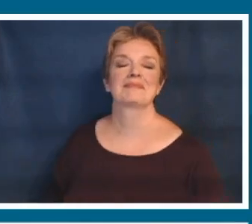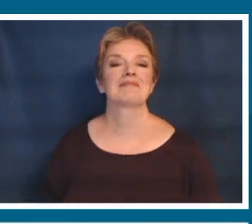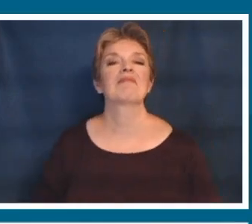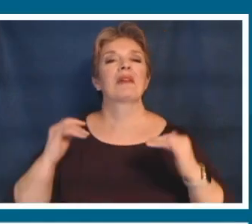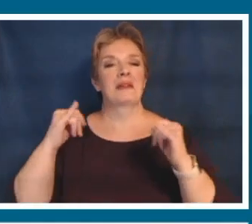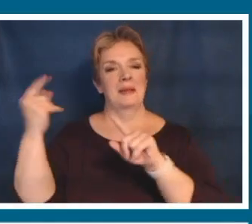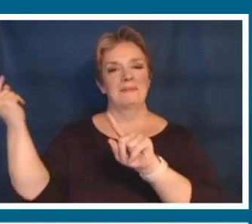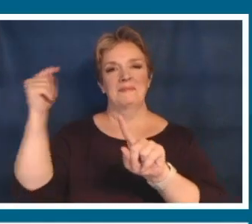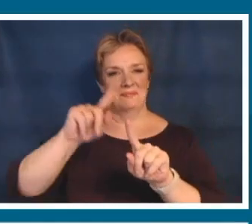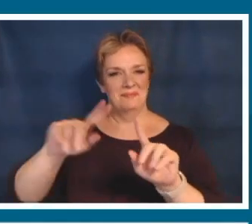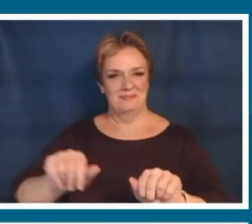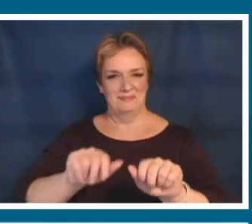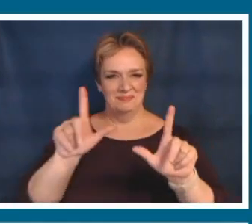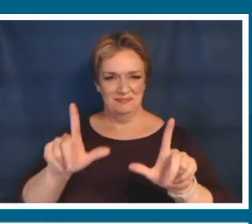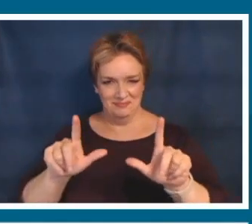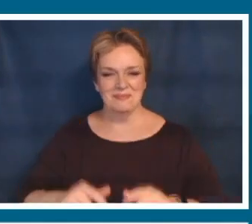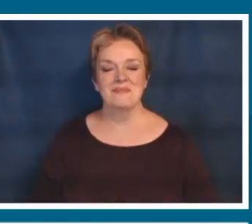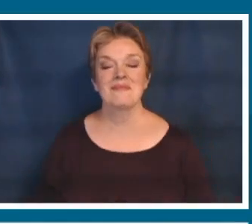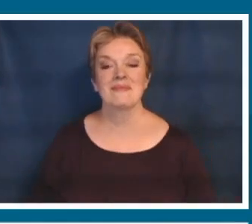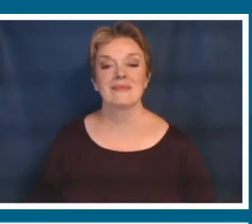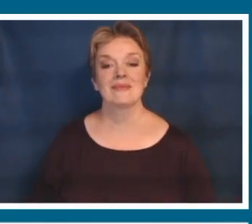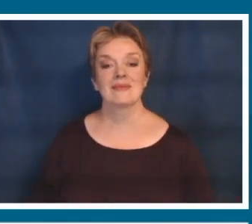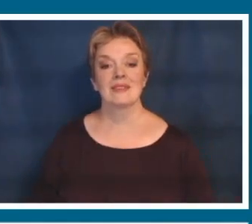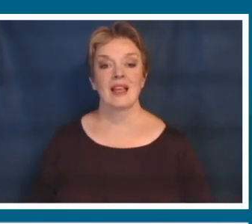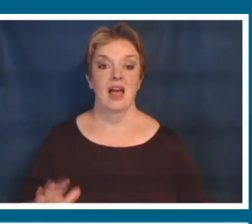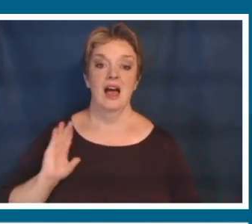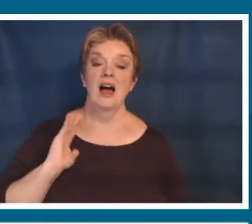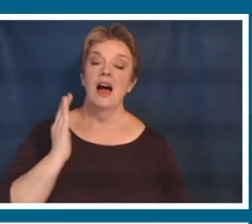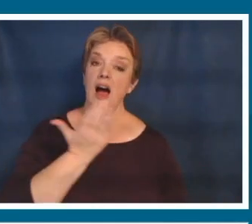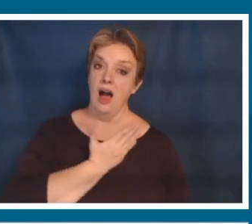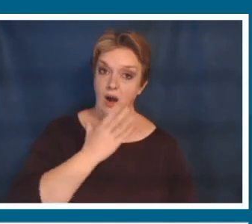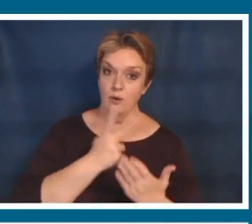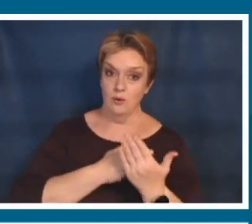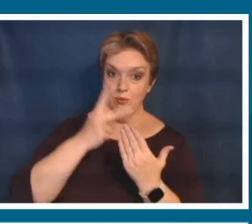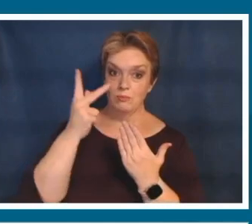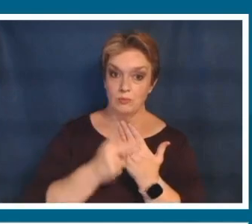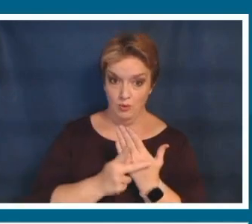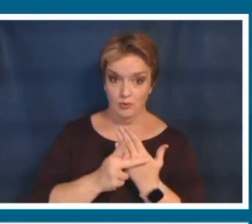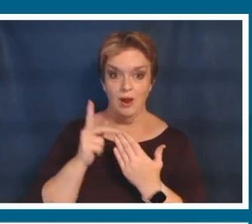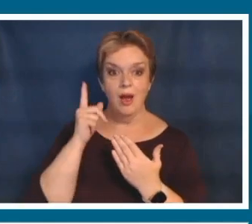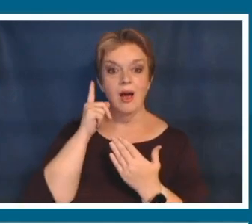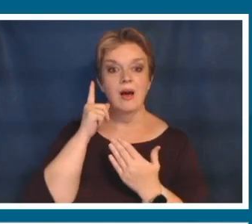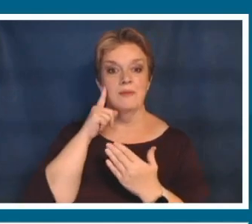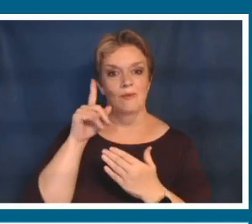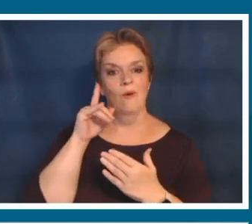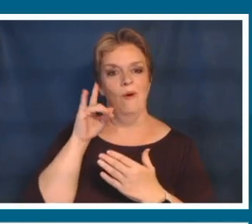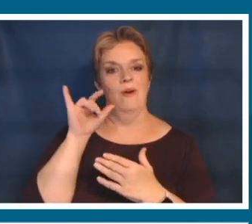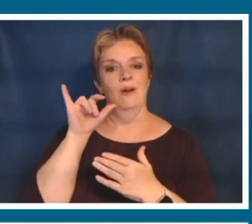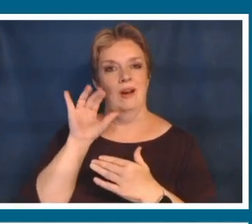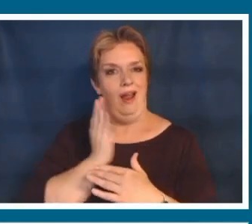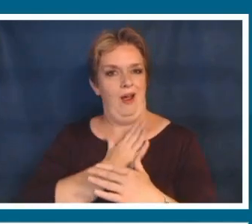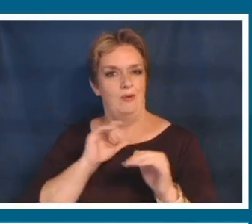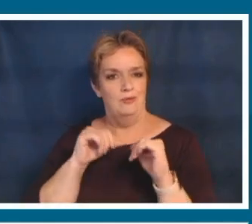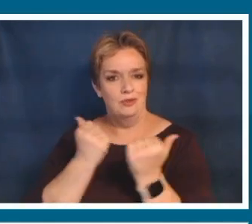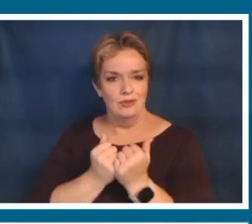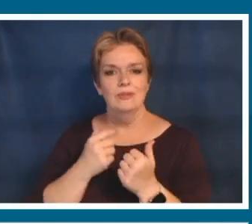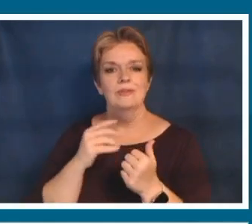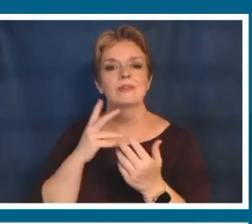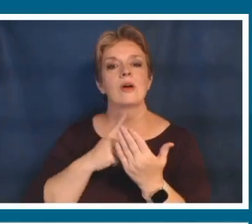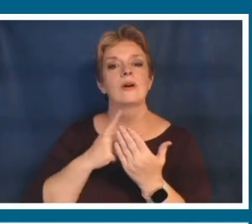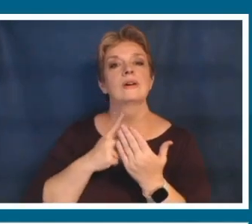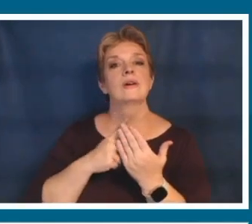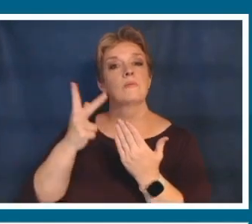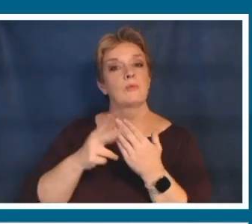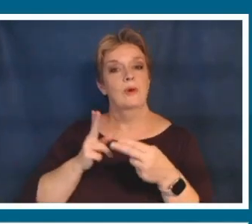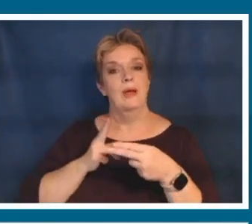our program within the Collaborative for Educational Services, which is Accessing Inquiry. And our